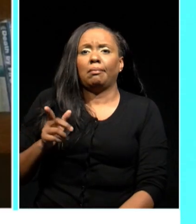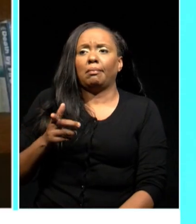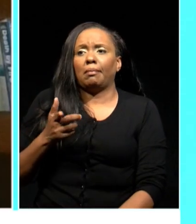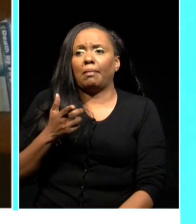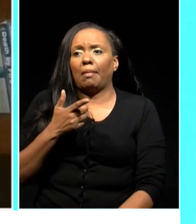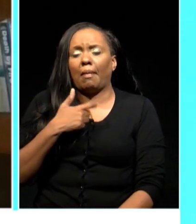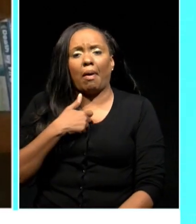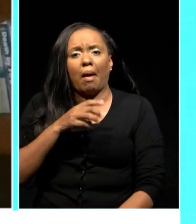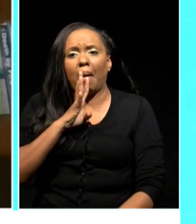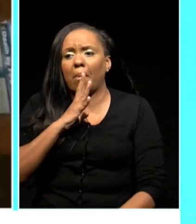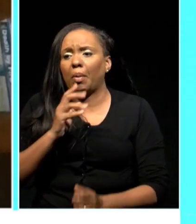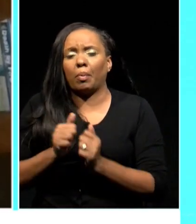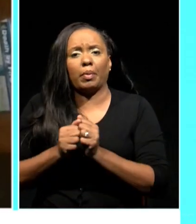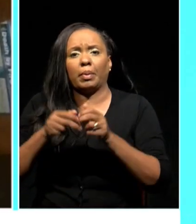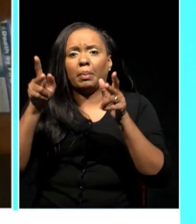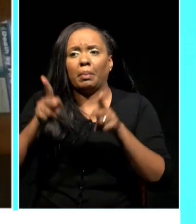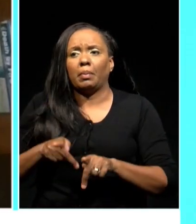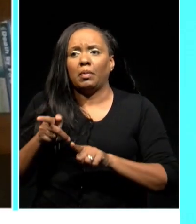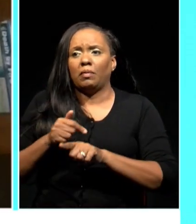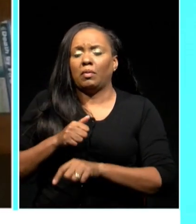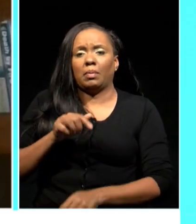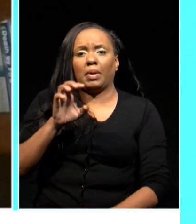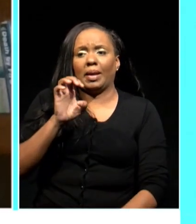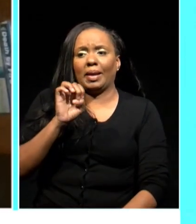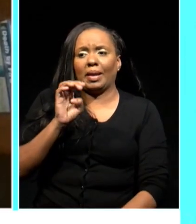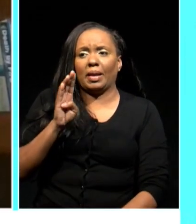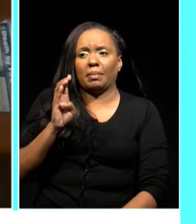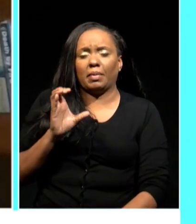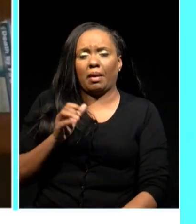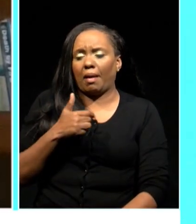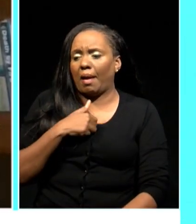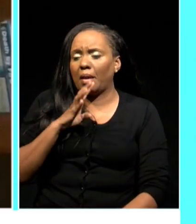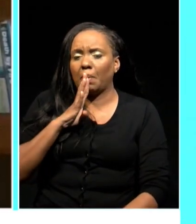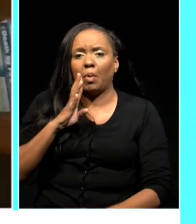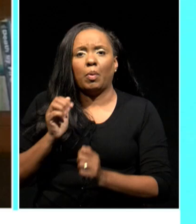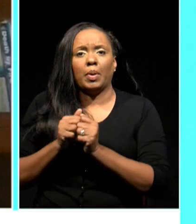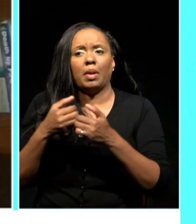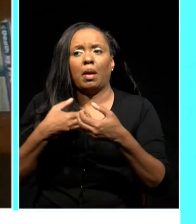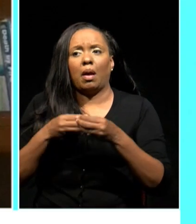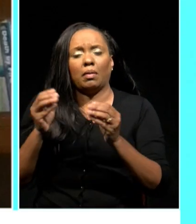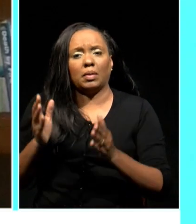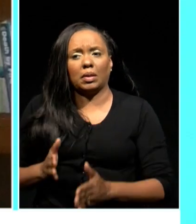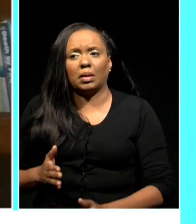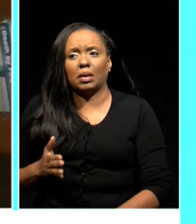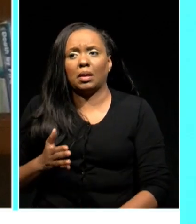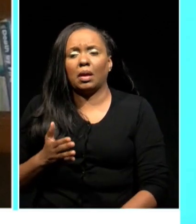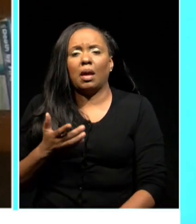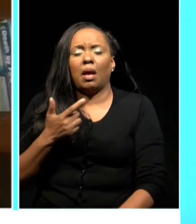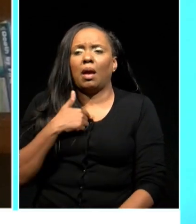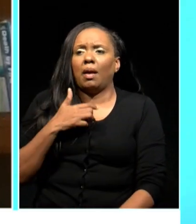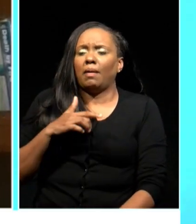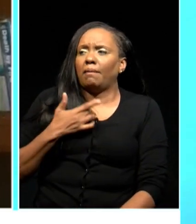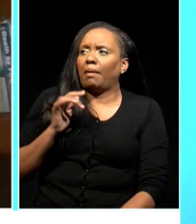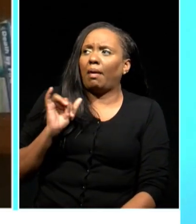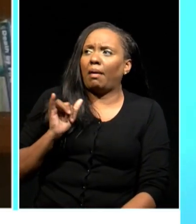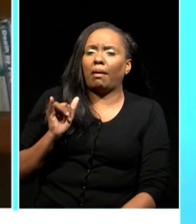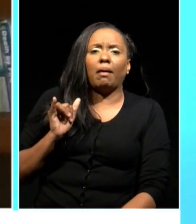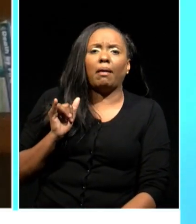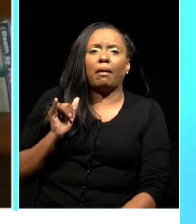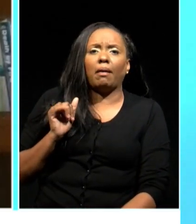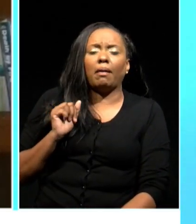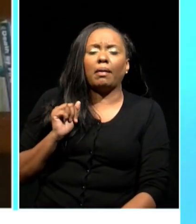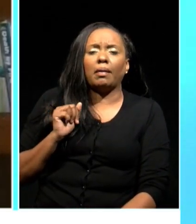to an official from the electoral department, a particular returning officer, I got the notion that, and also to other party